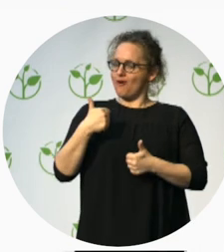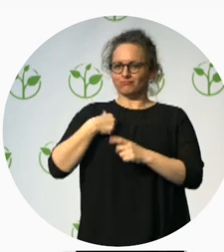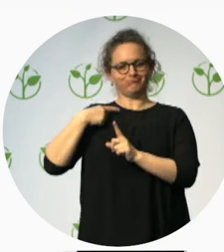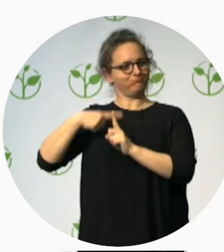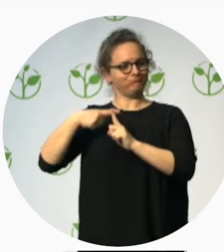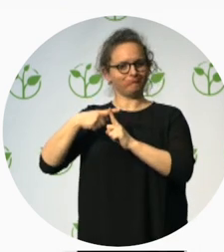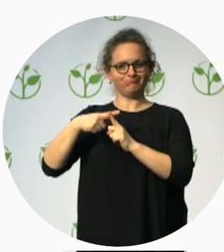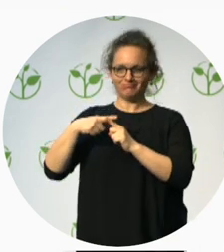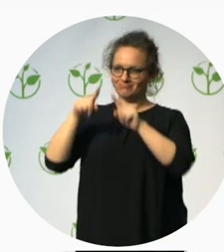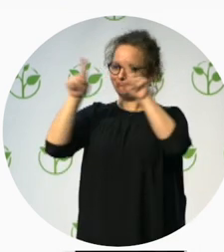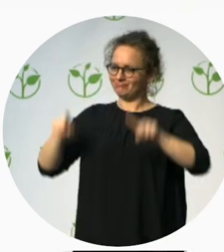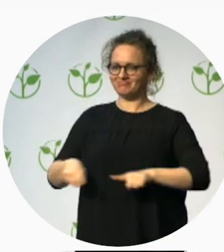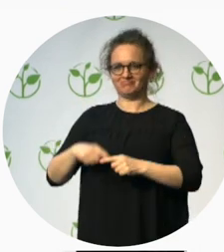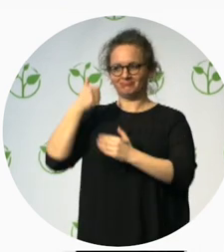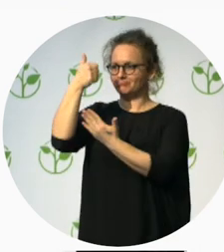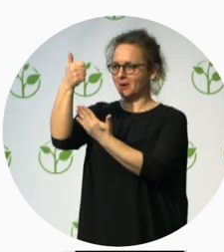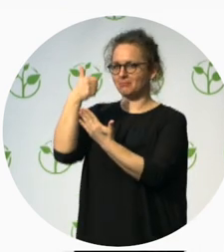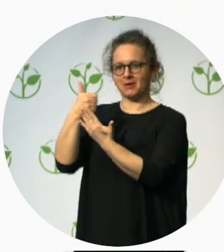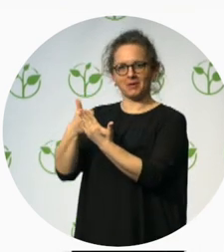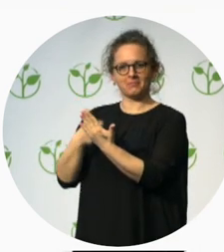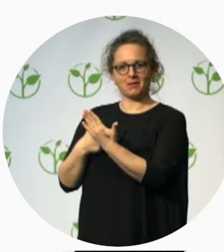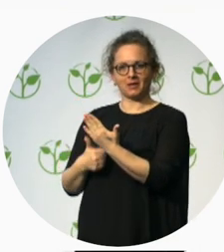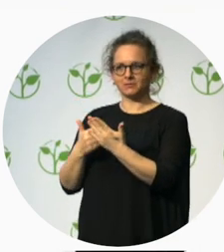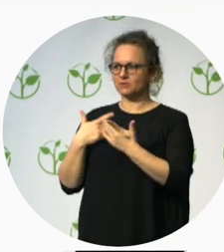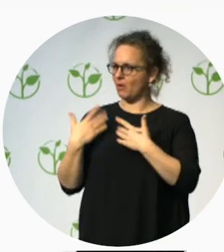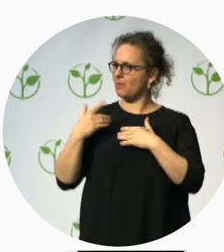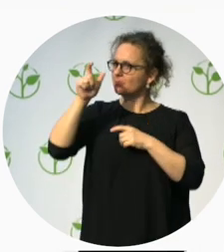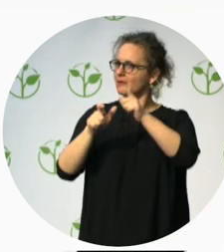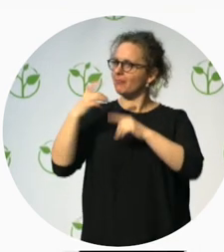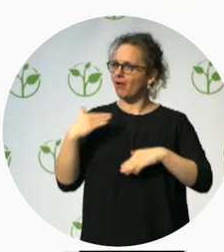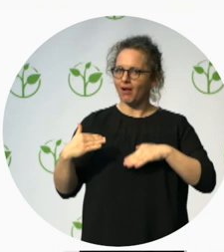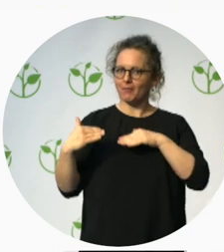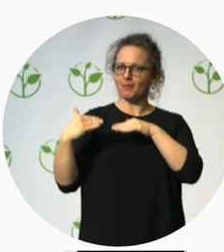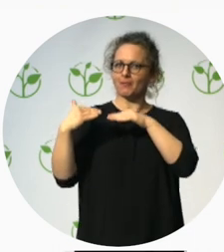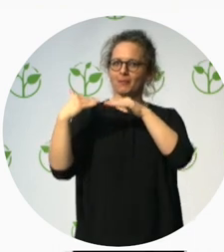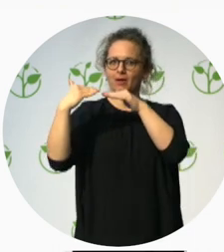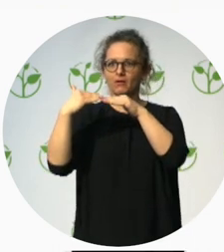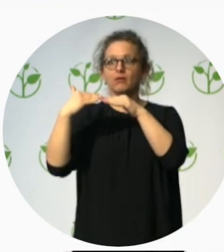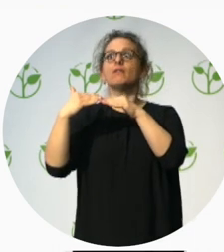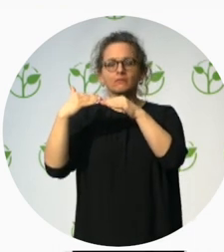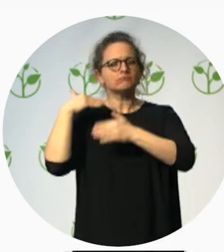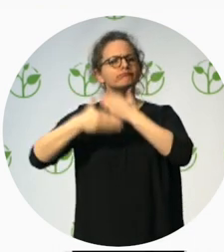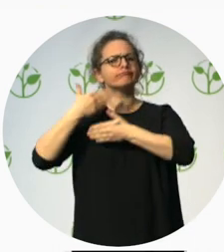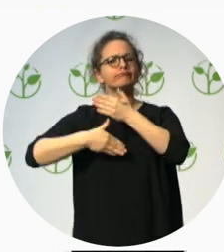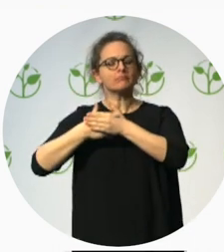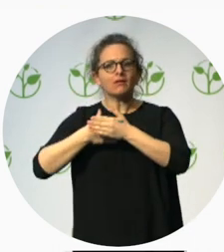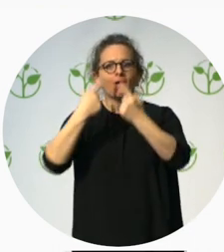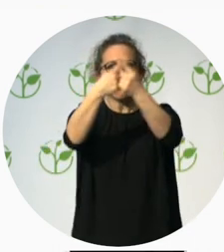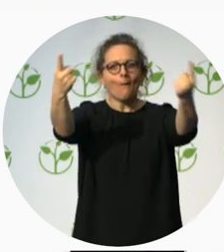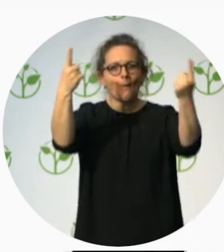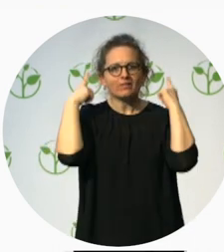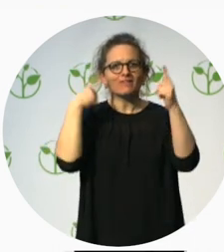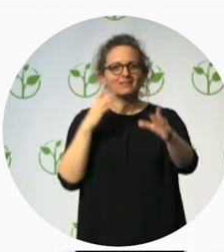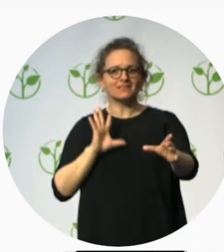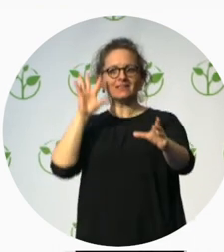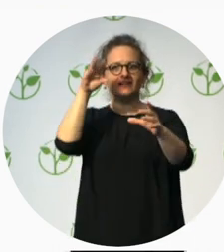friends. I went on to university to become one of the first blind female lawyers in Ethiopia. I now engage